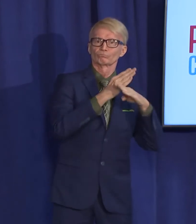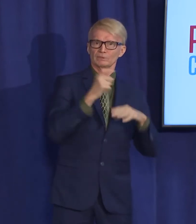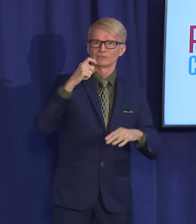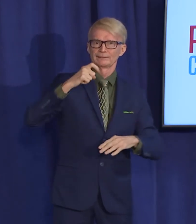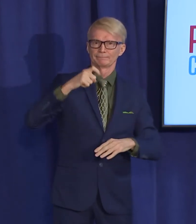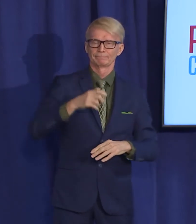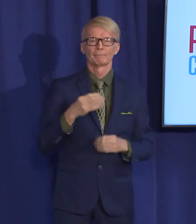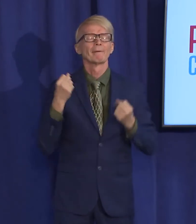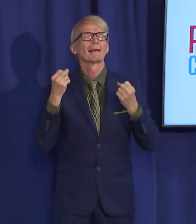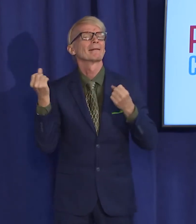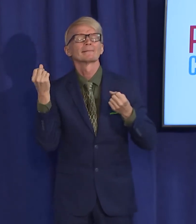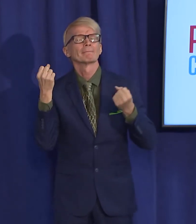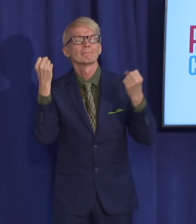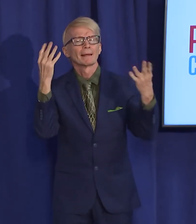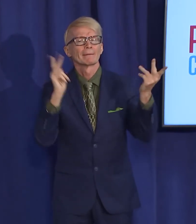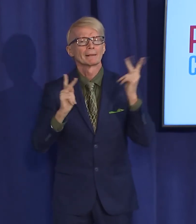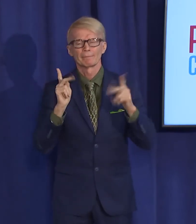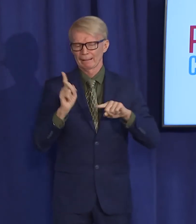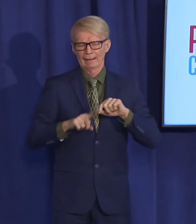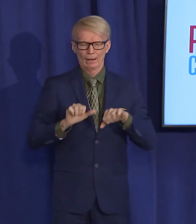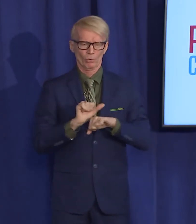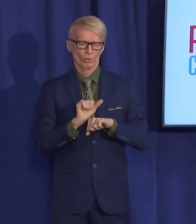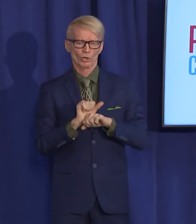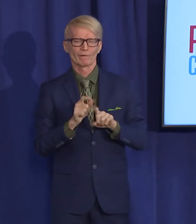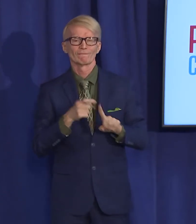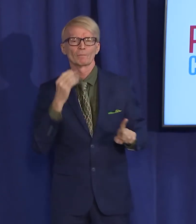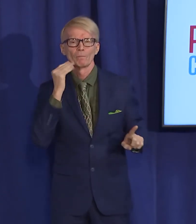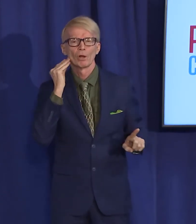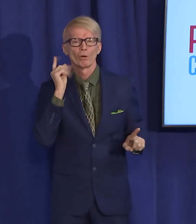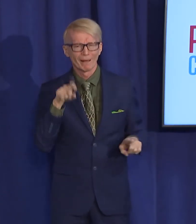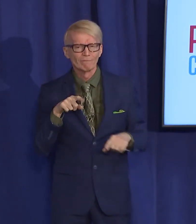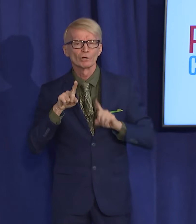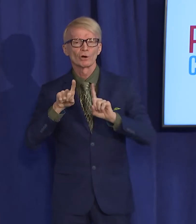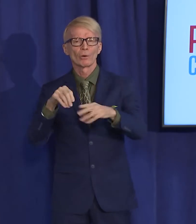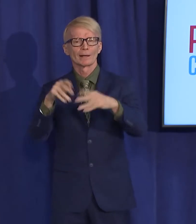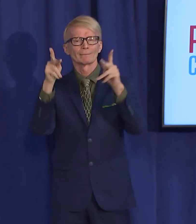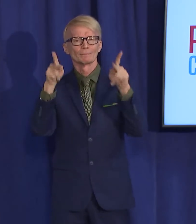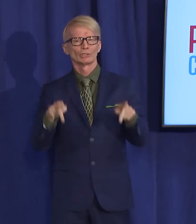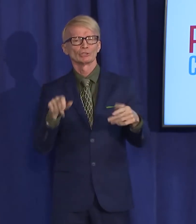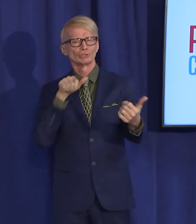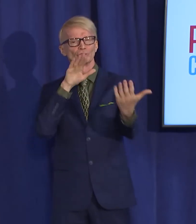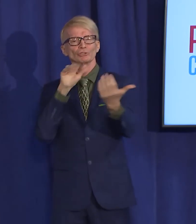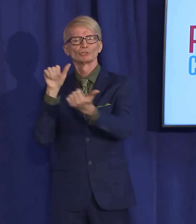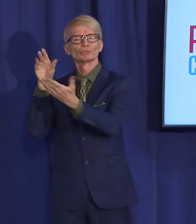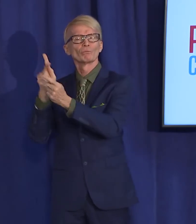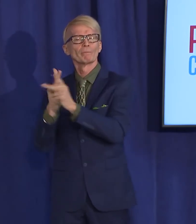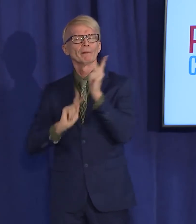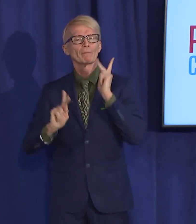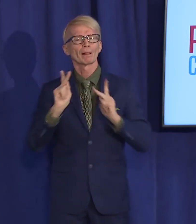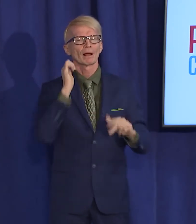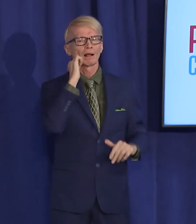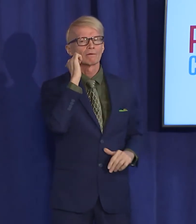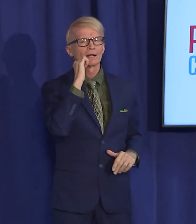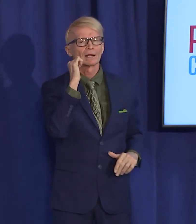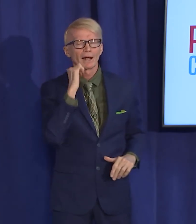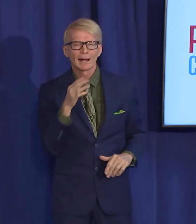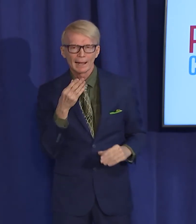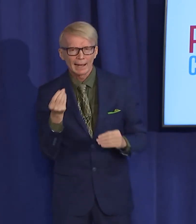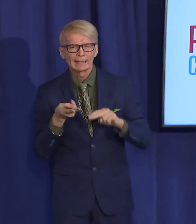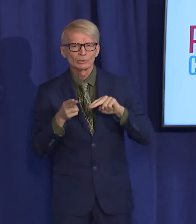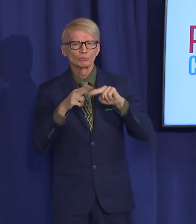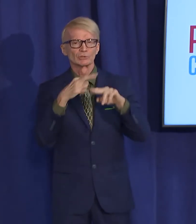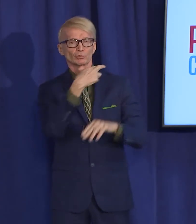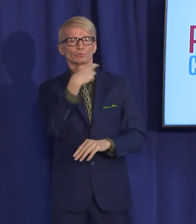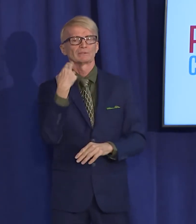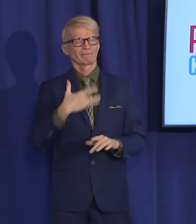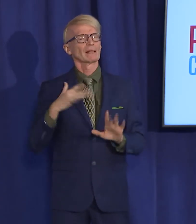city who have jobs that they cannot work from home and that they are at increased work related to their employment, felt like